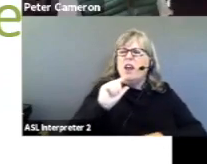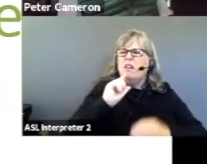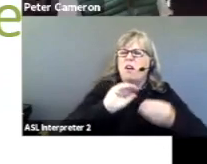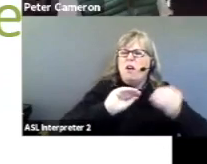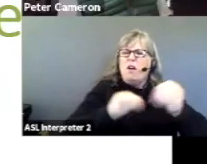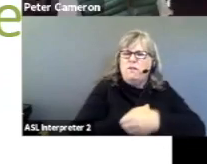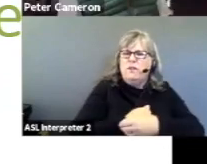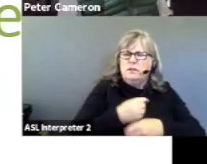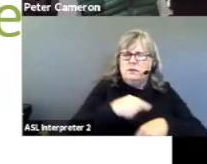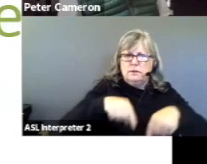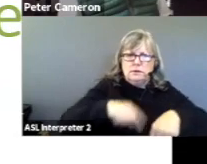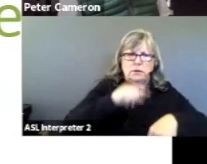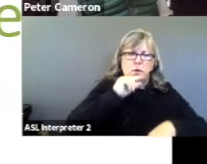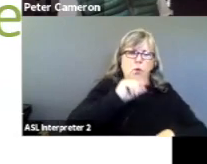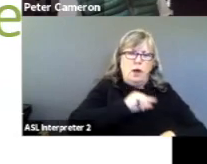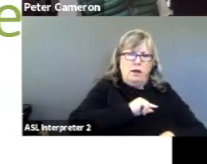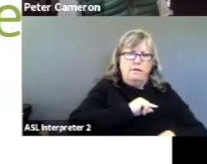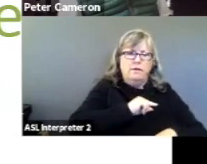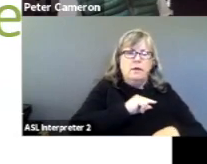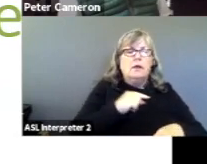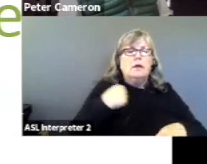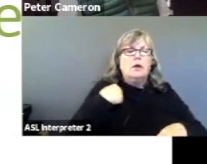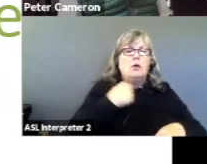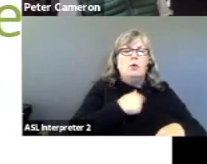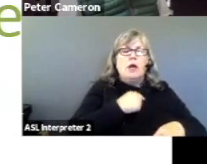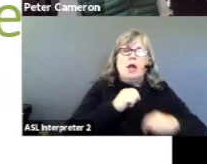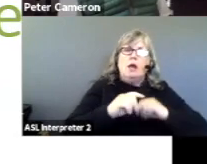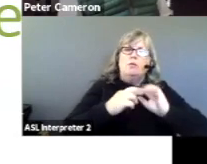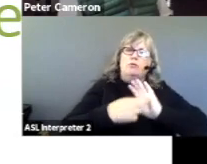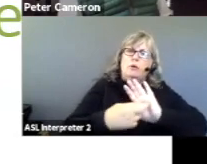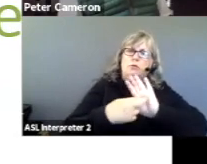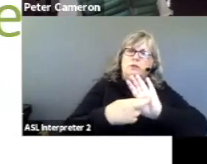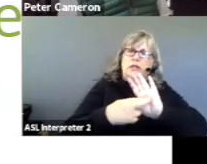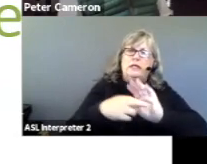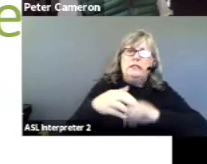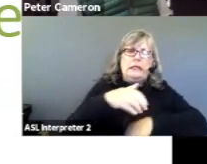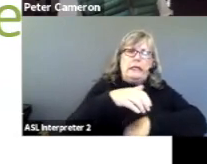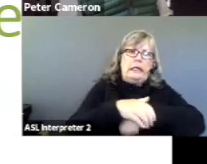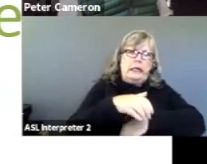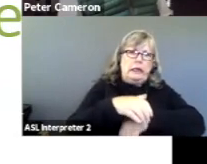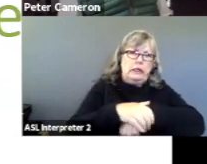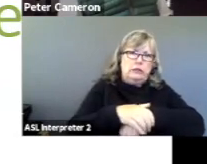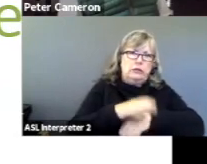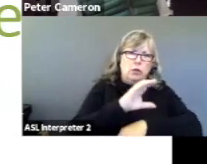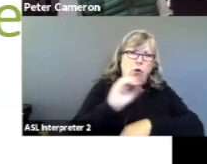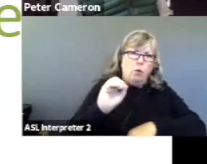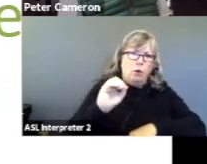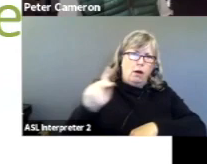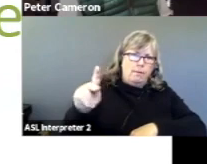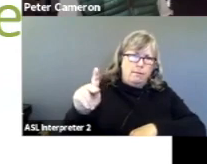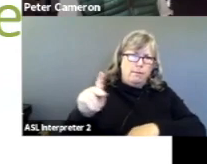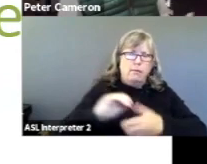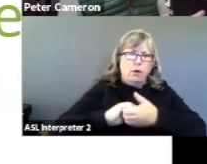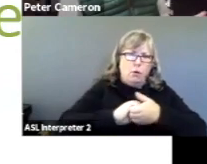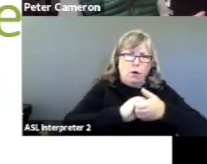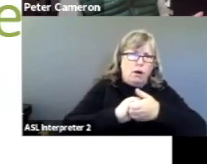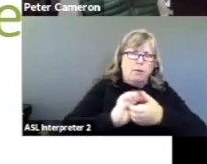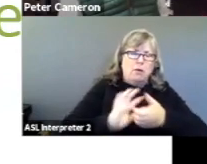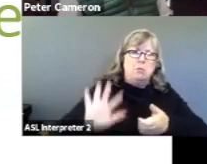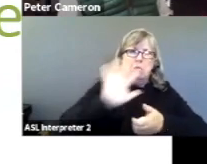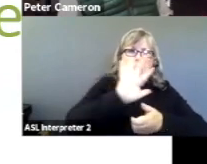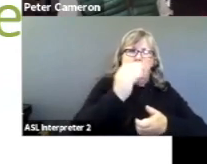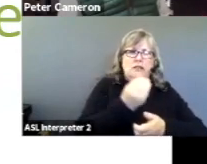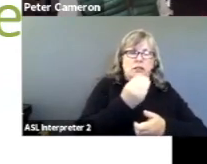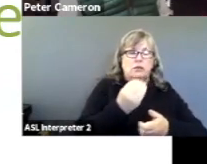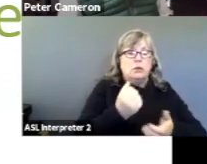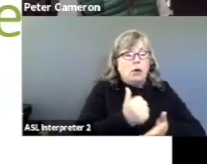of co-ops, English-speaking co-ops in Ontario. And we do everything from helping start